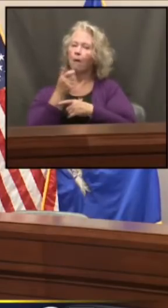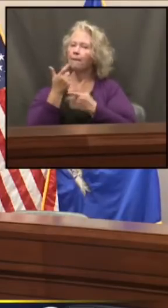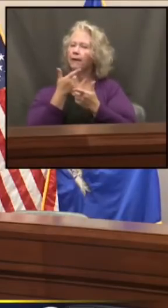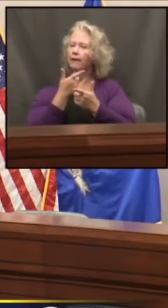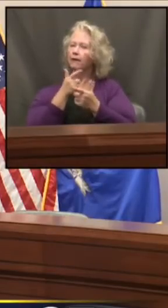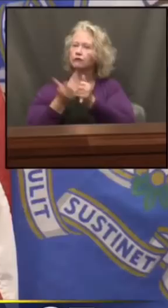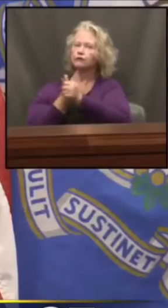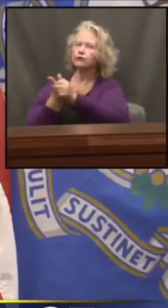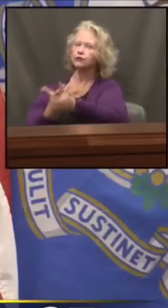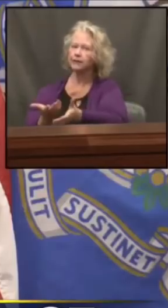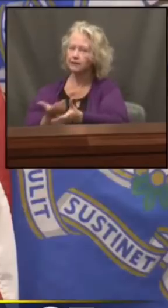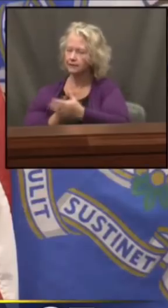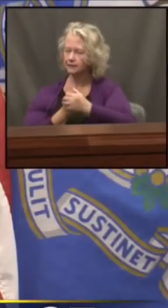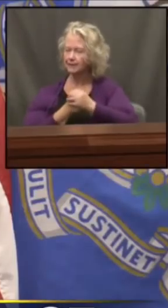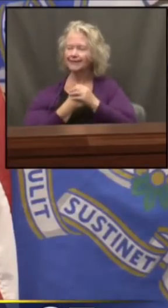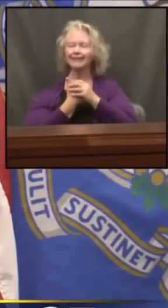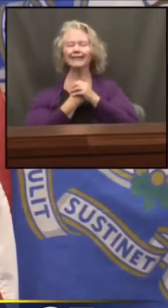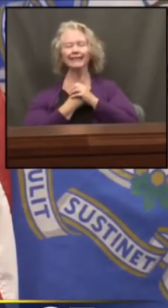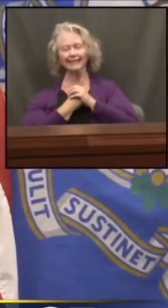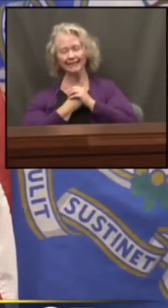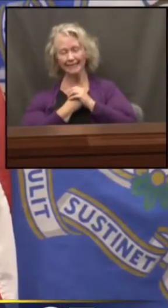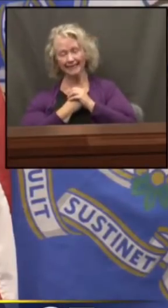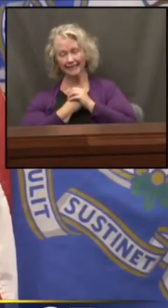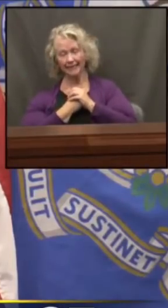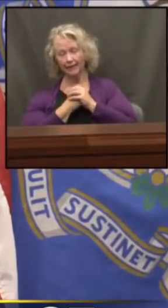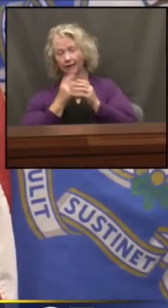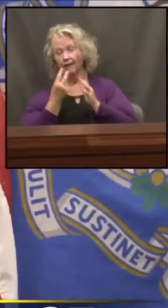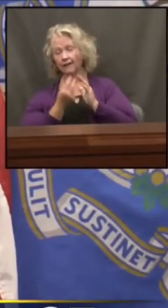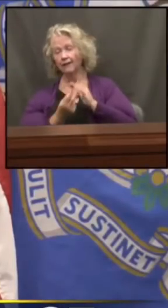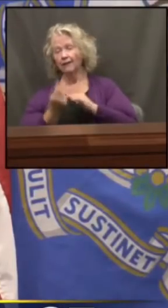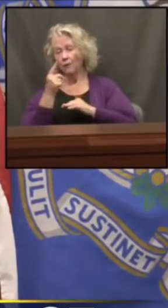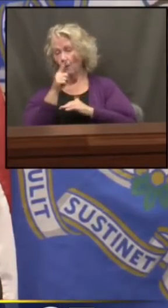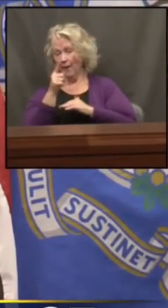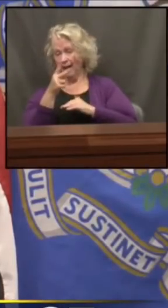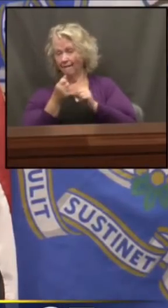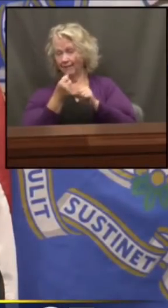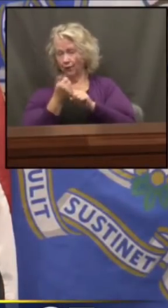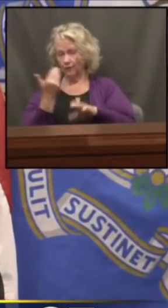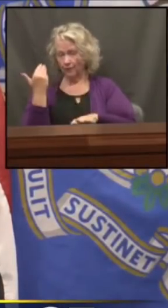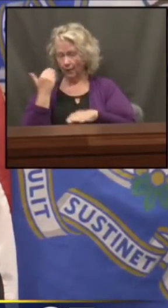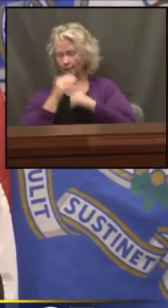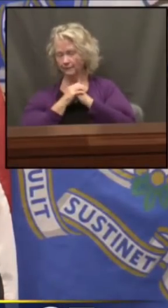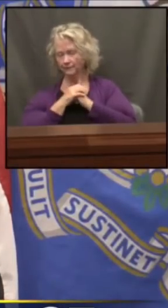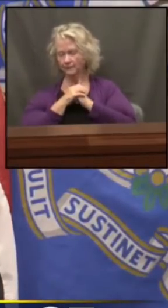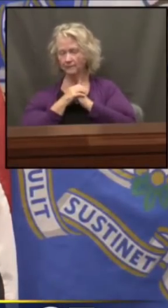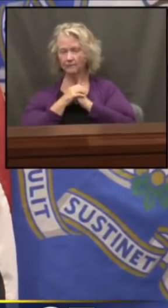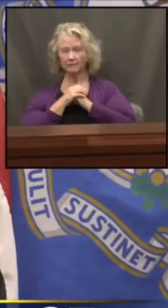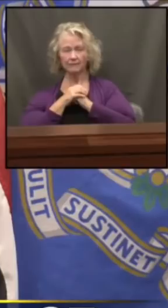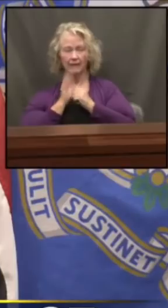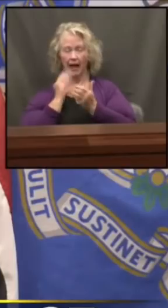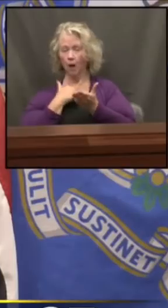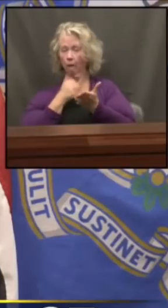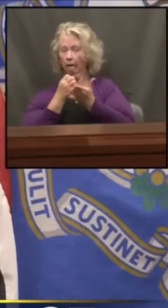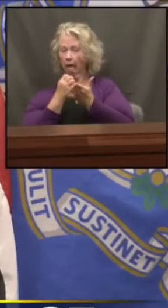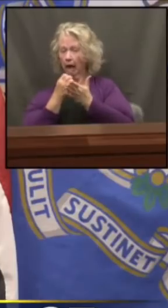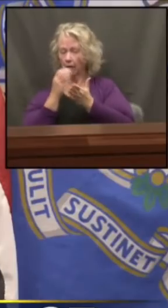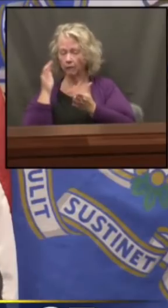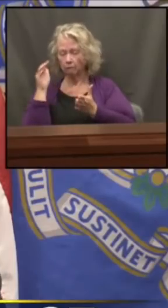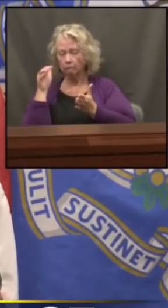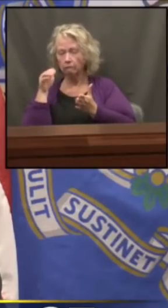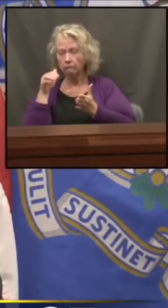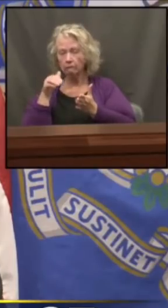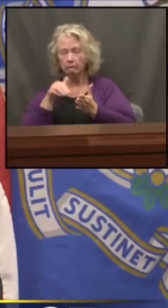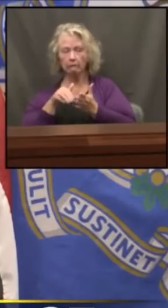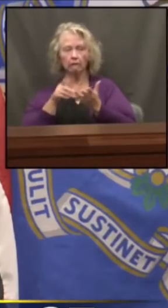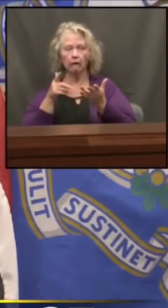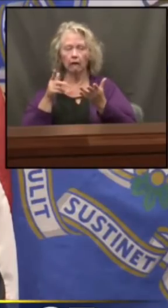Yeah, Ken. Look, go back a year and a half ago when the economy was closing down and the number of